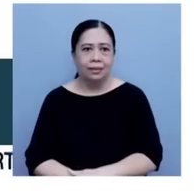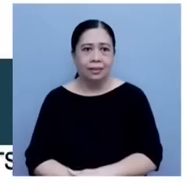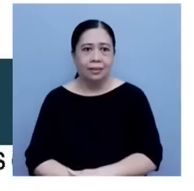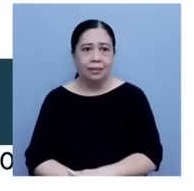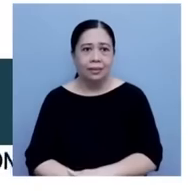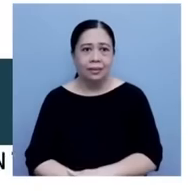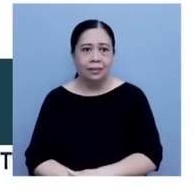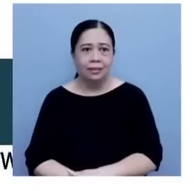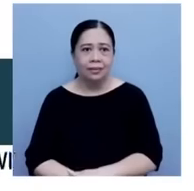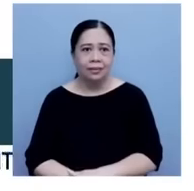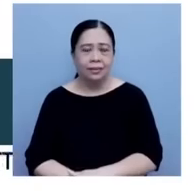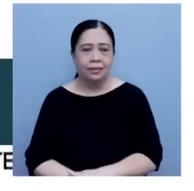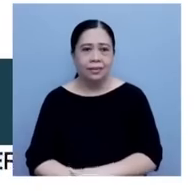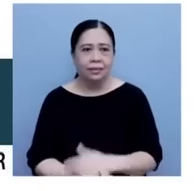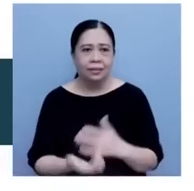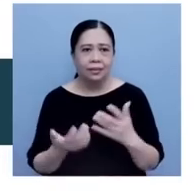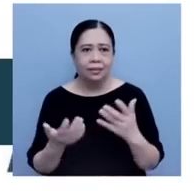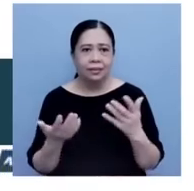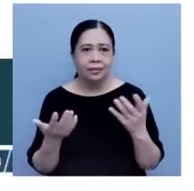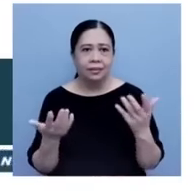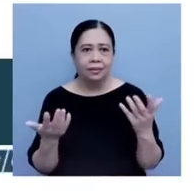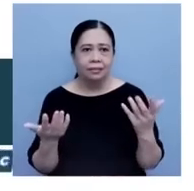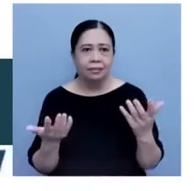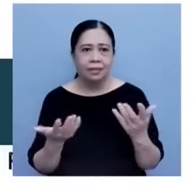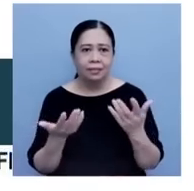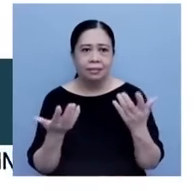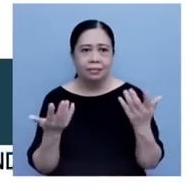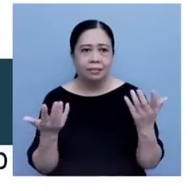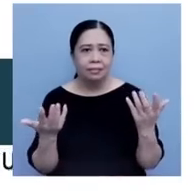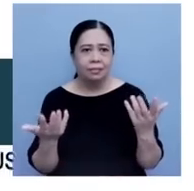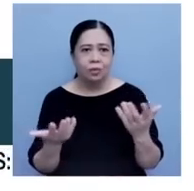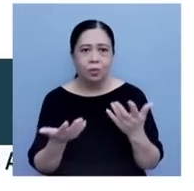I guess it's so that